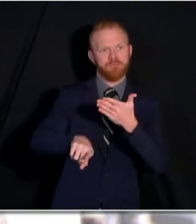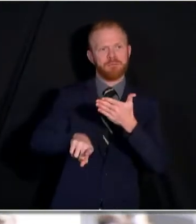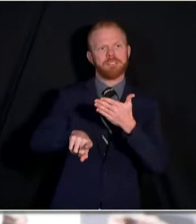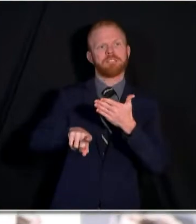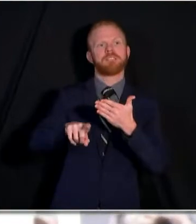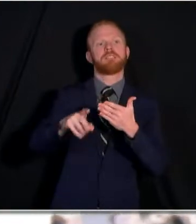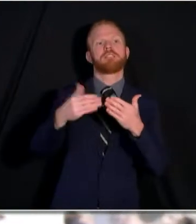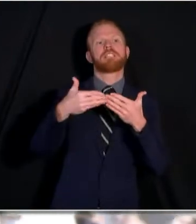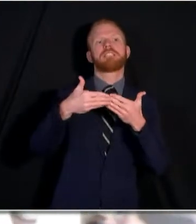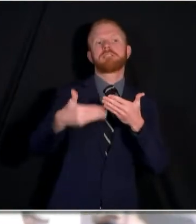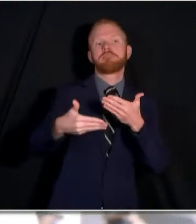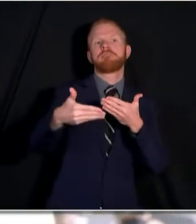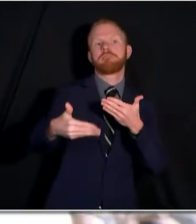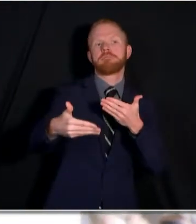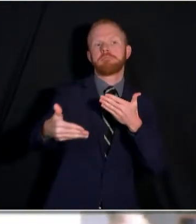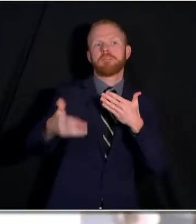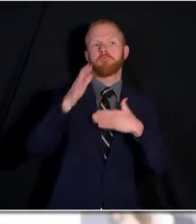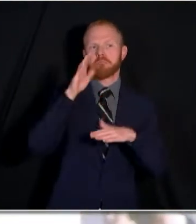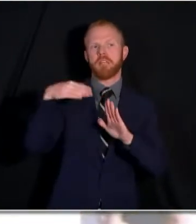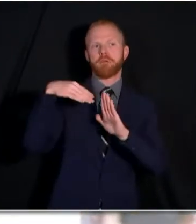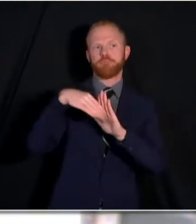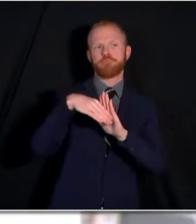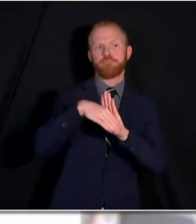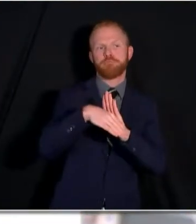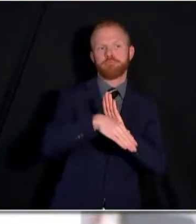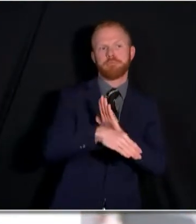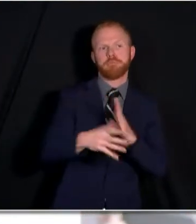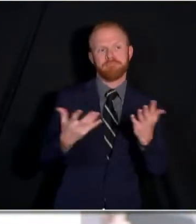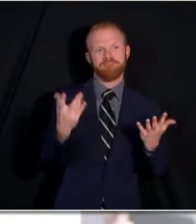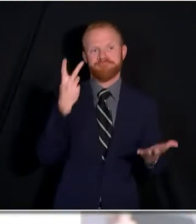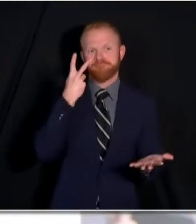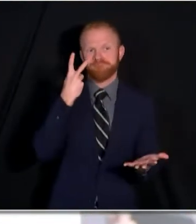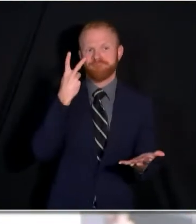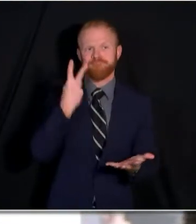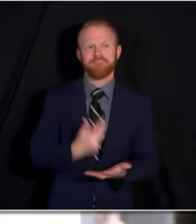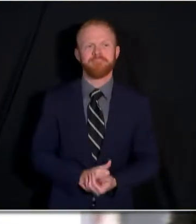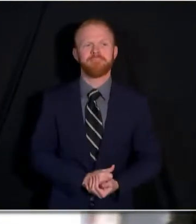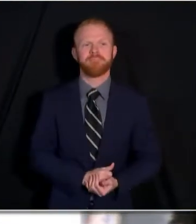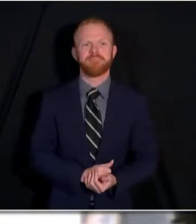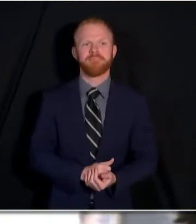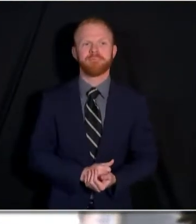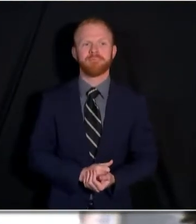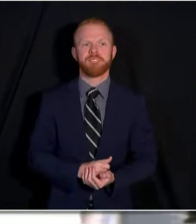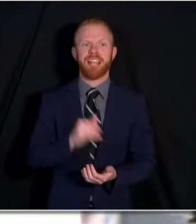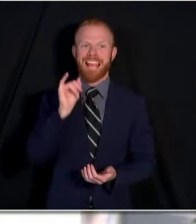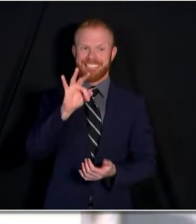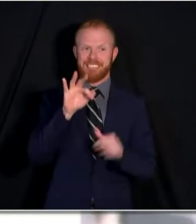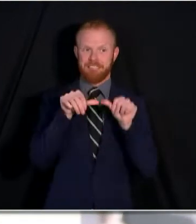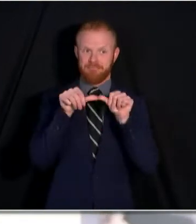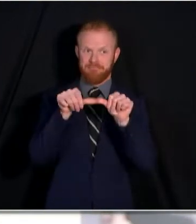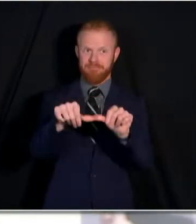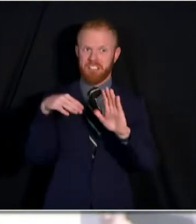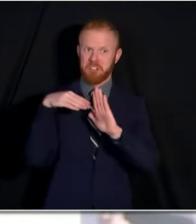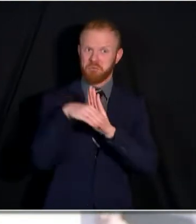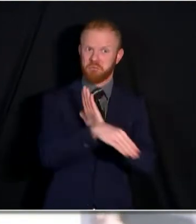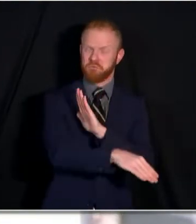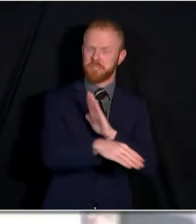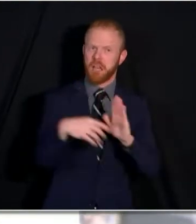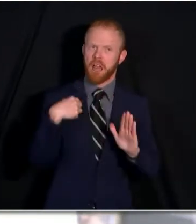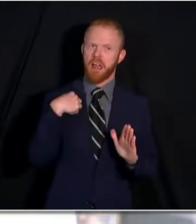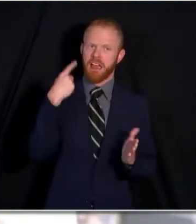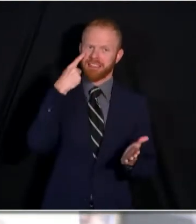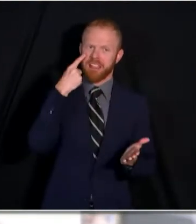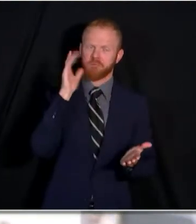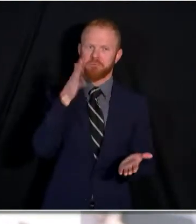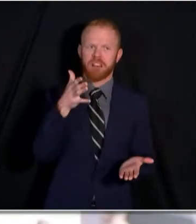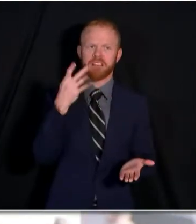in the subsequent weeks. And so if the trend lines continue, then I think indeed that is the case. We'll see counties